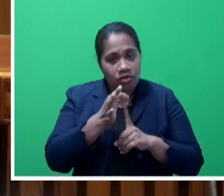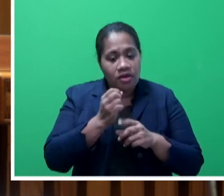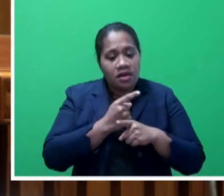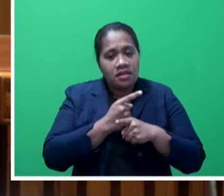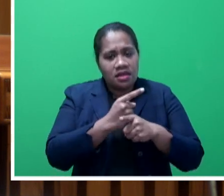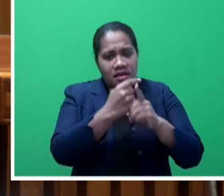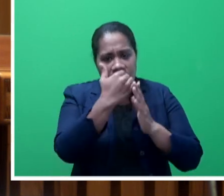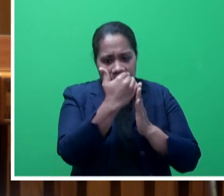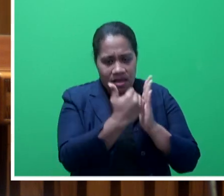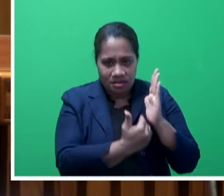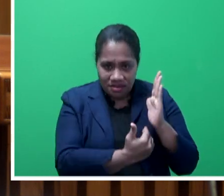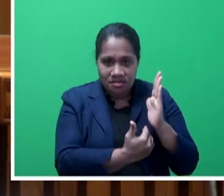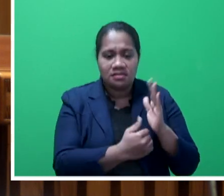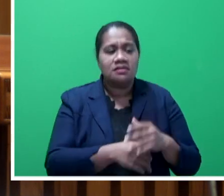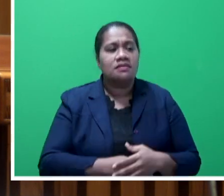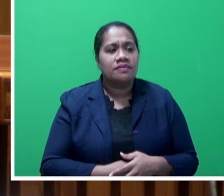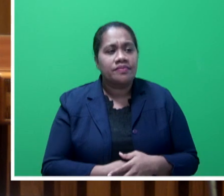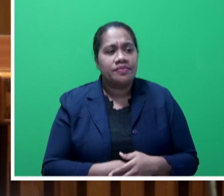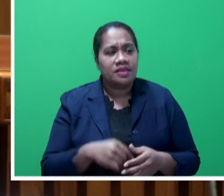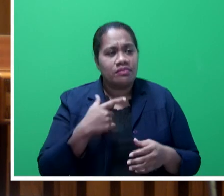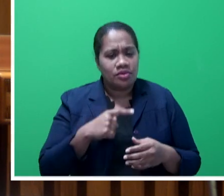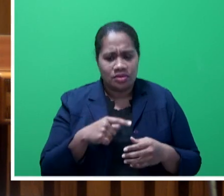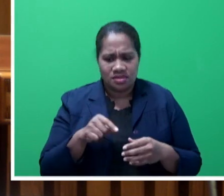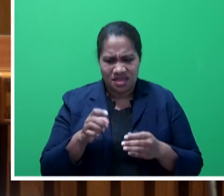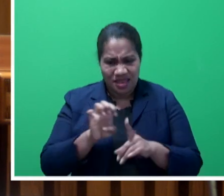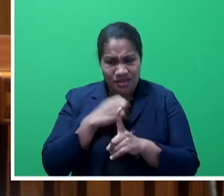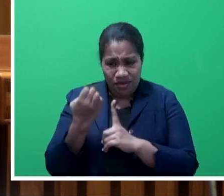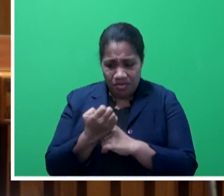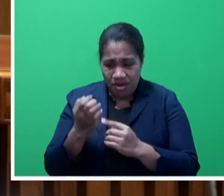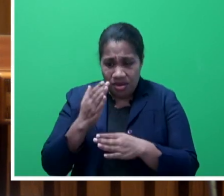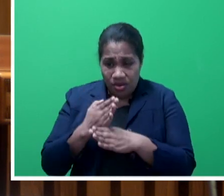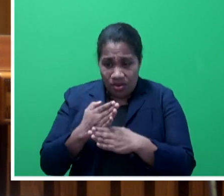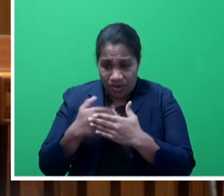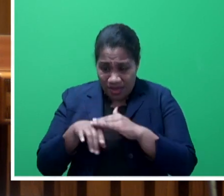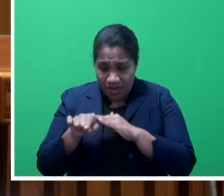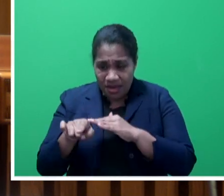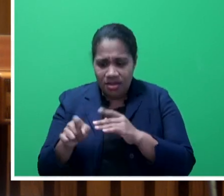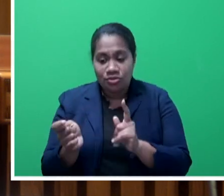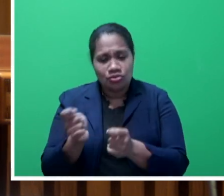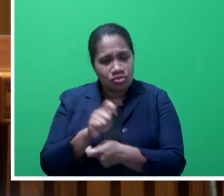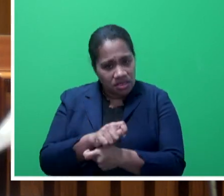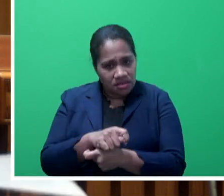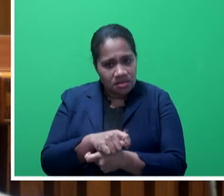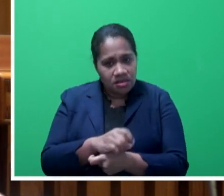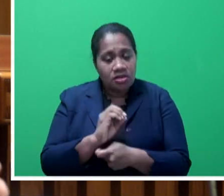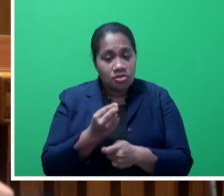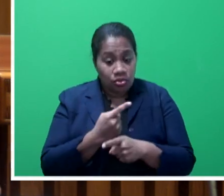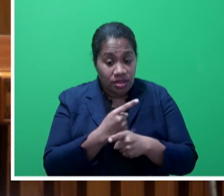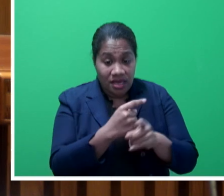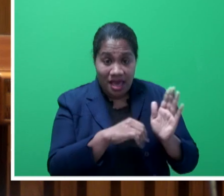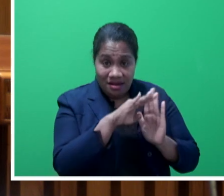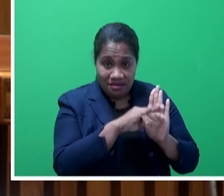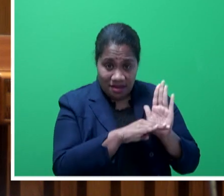itself, because given the environment it operates in, things, of course, change. Since the guidelines were launched in January 2016, Mr.